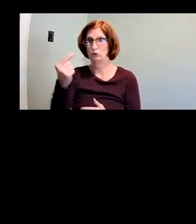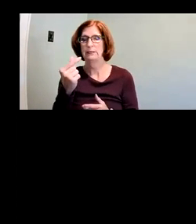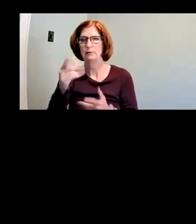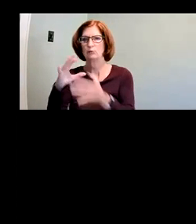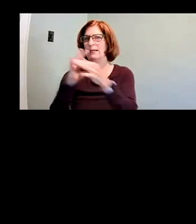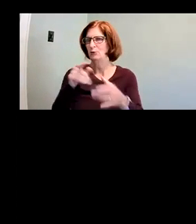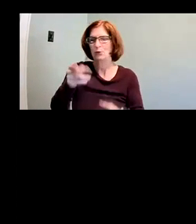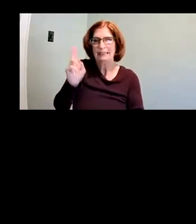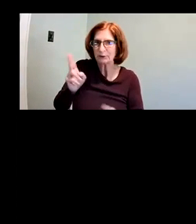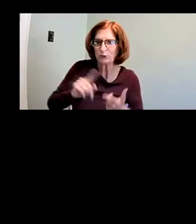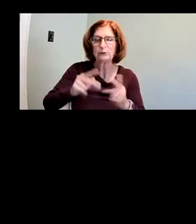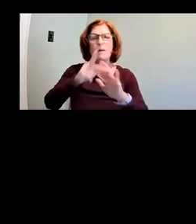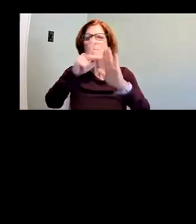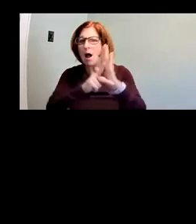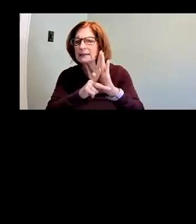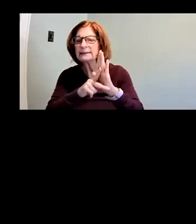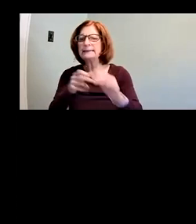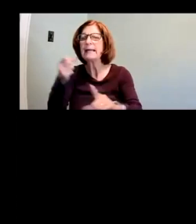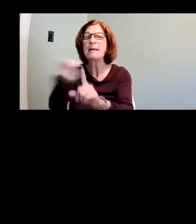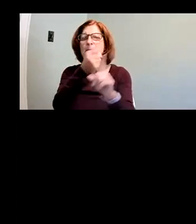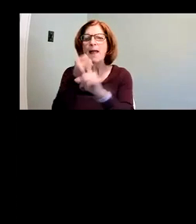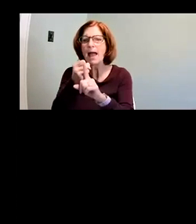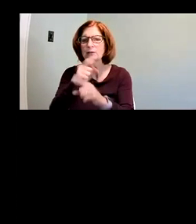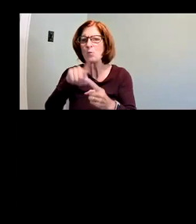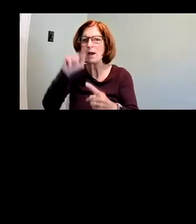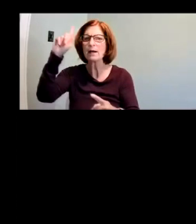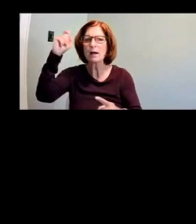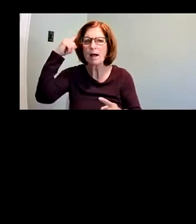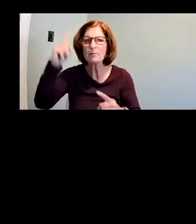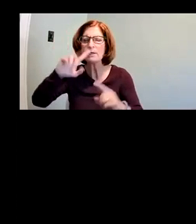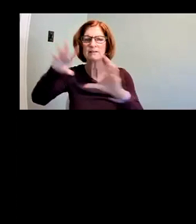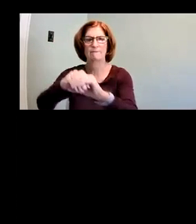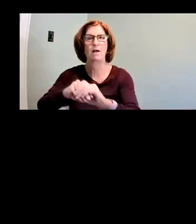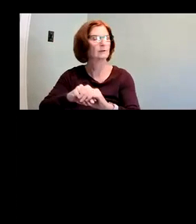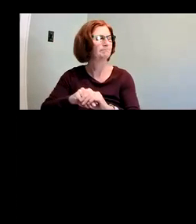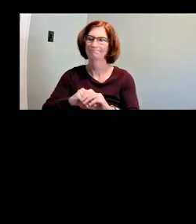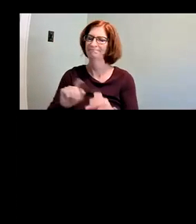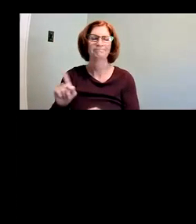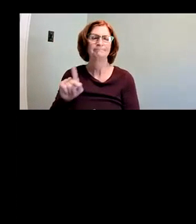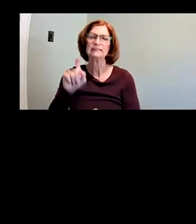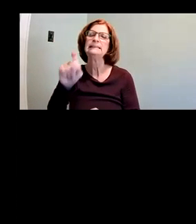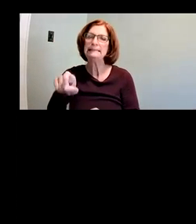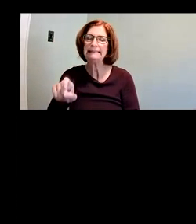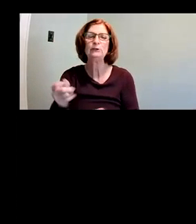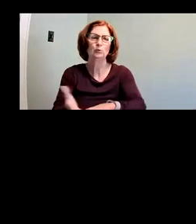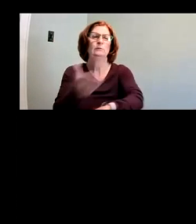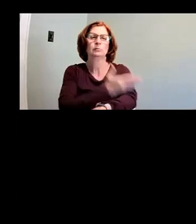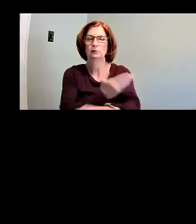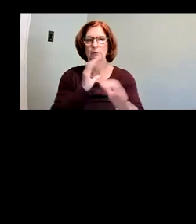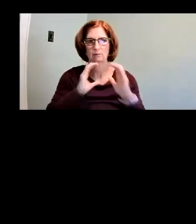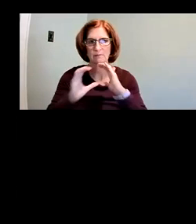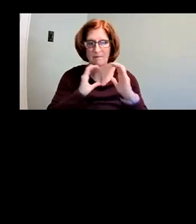history, policies, and impact and governmental involvement. There needs to be better communication,